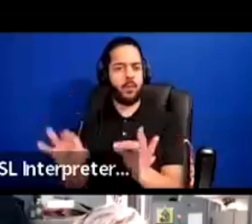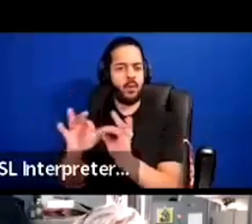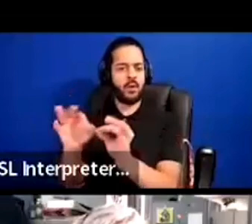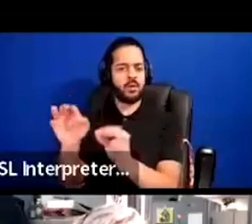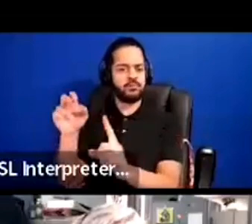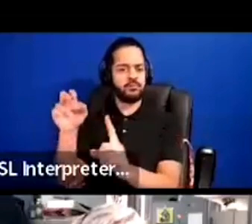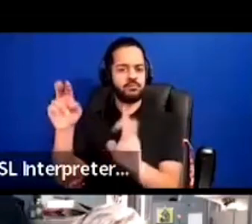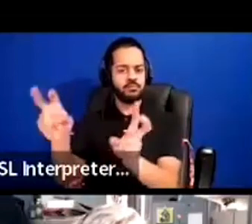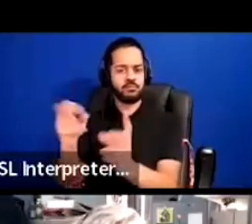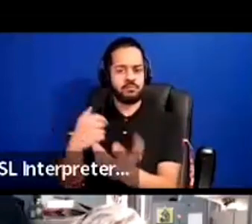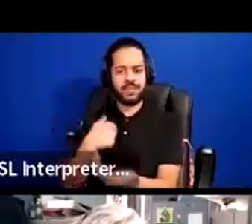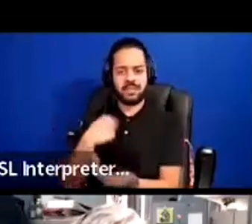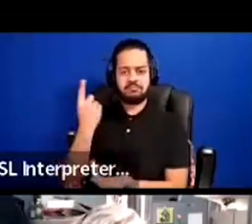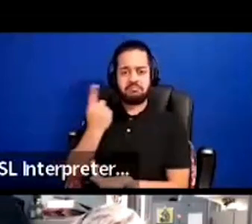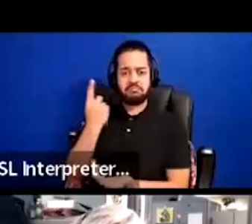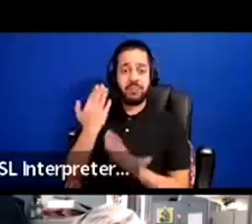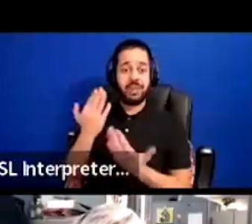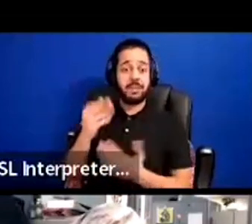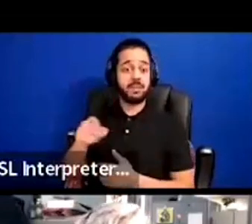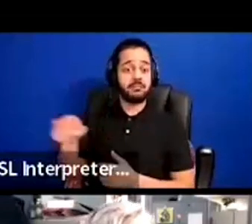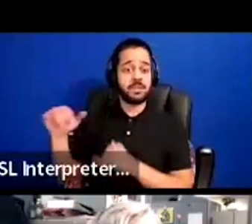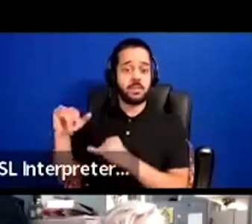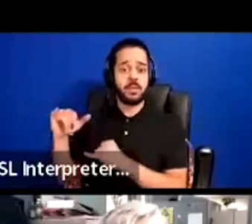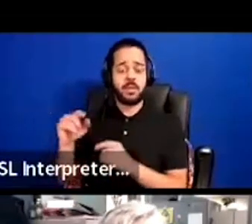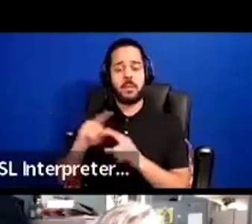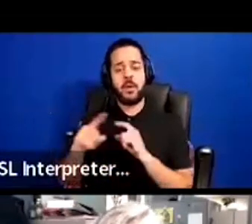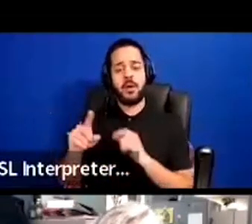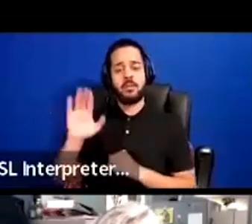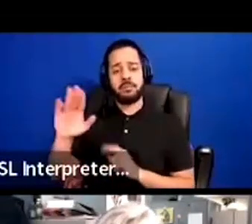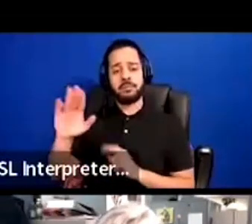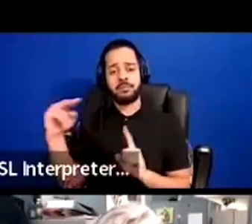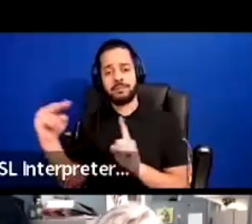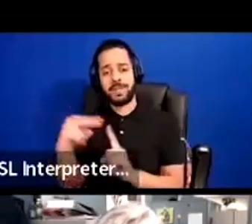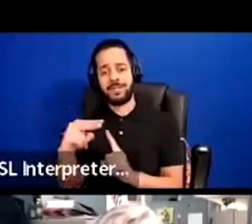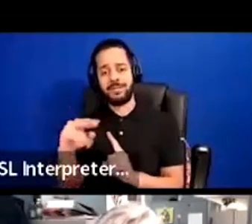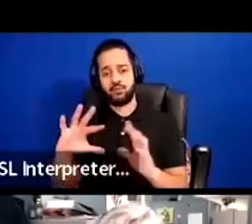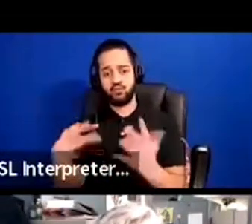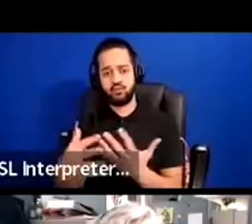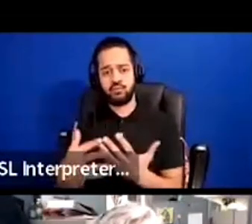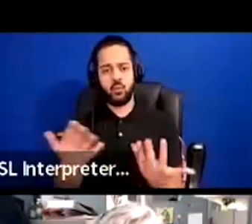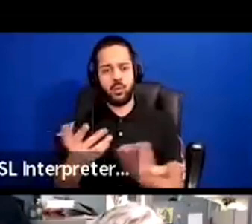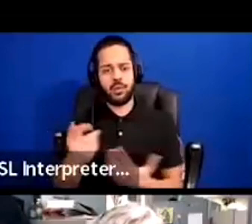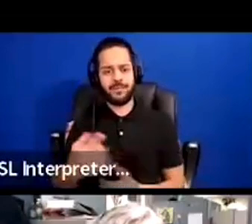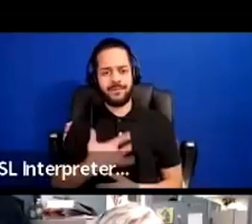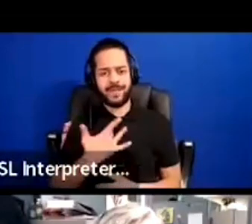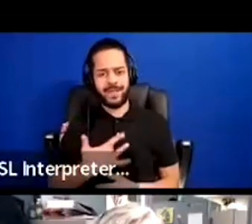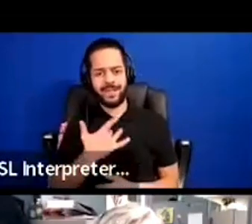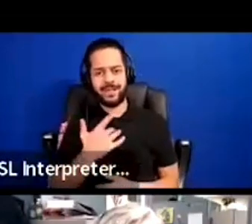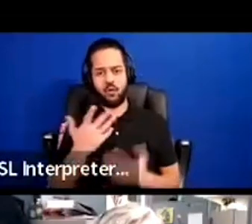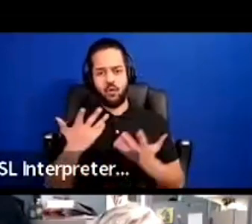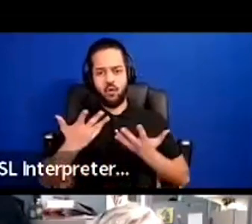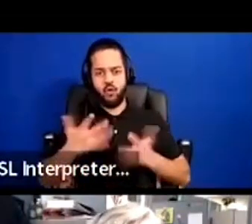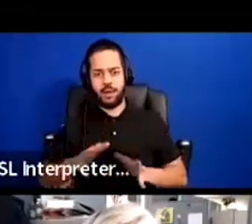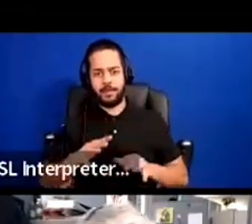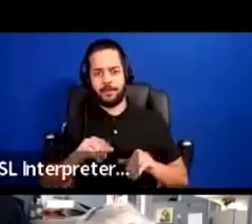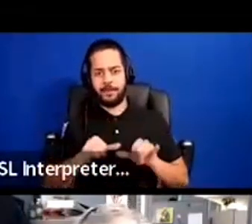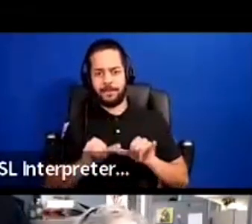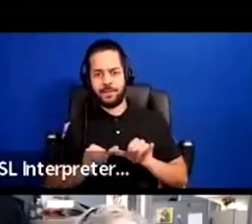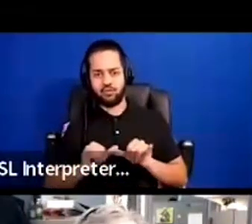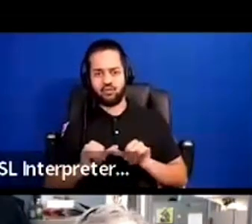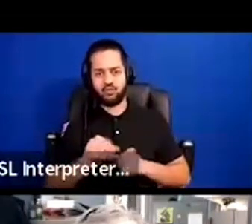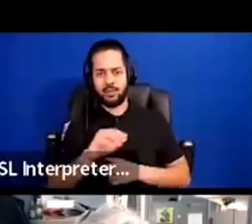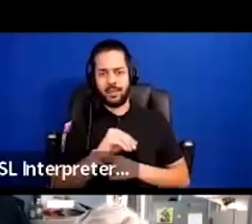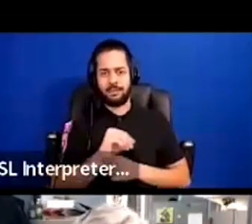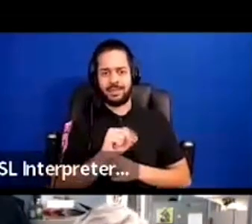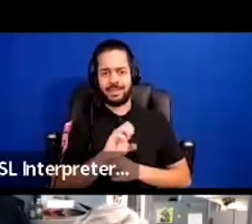what I was wondering, and maybe others are, from the perspective of the group, what did you feel was being measured and what did you feel should